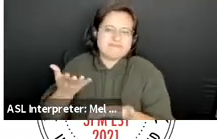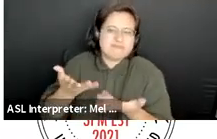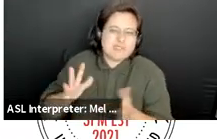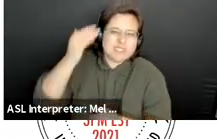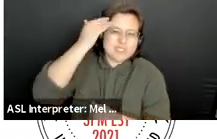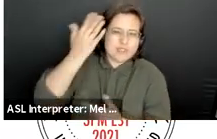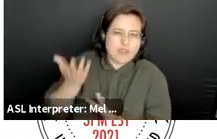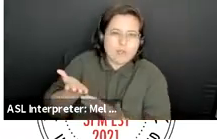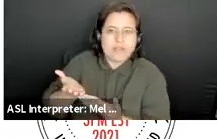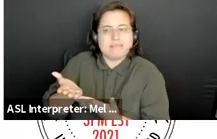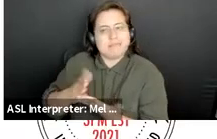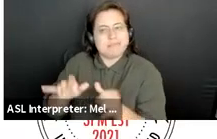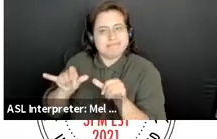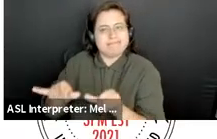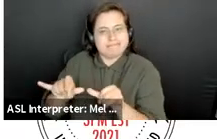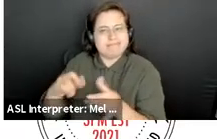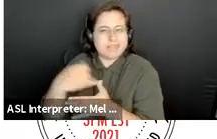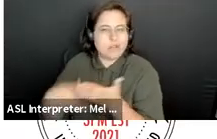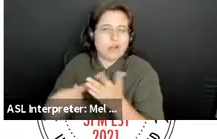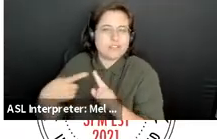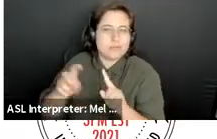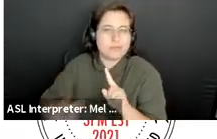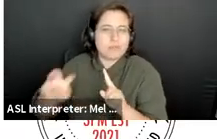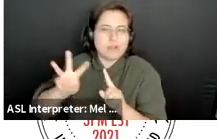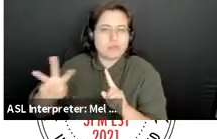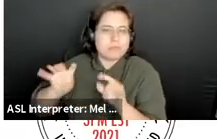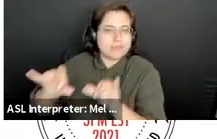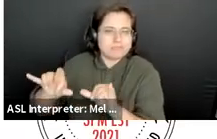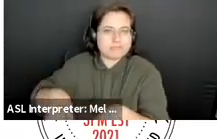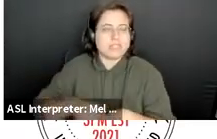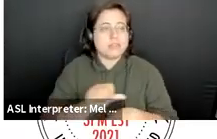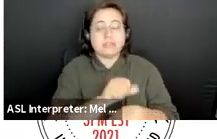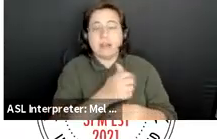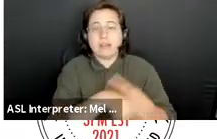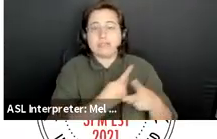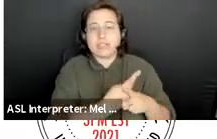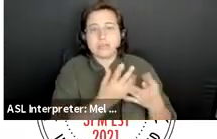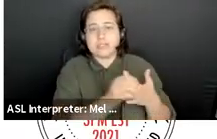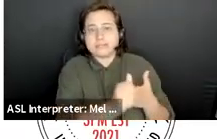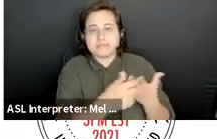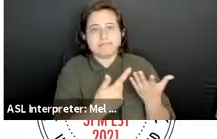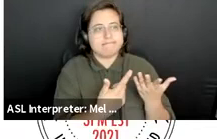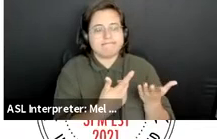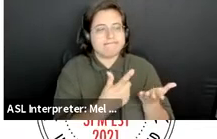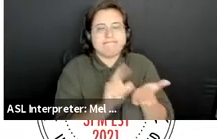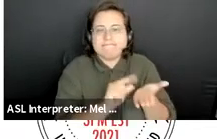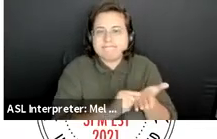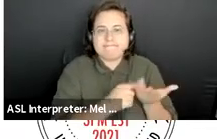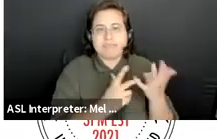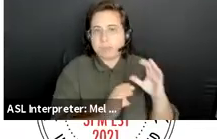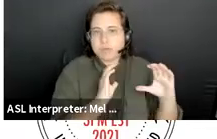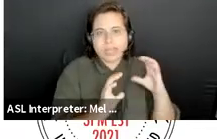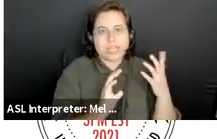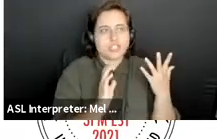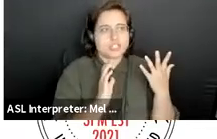Some are static, including the Artists from Abroad website, other guidance that you might see through newsletters and information's communicated